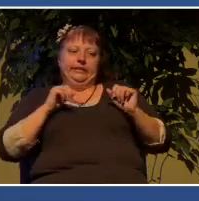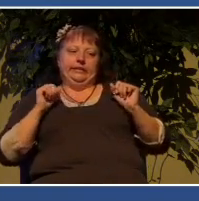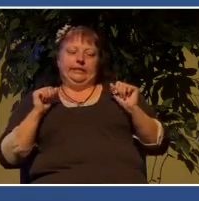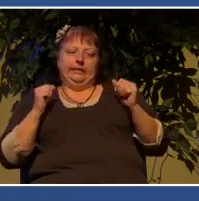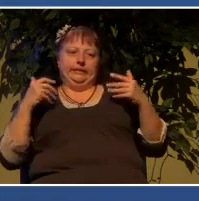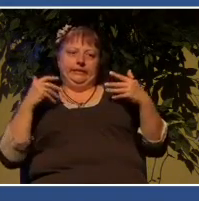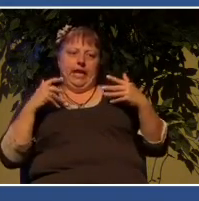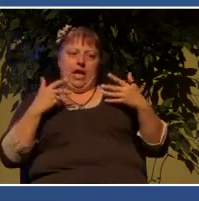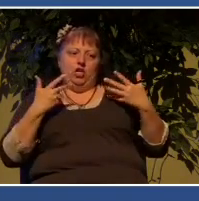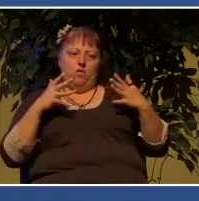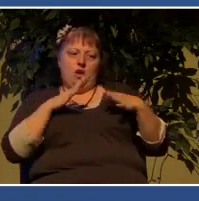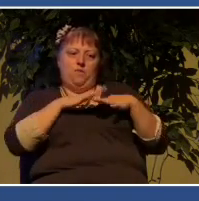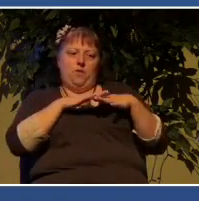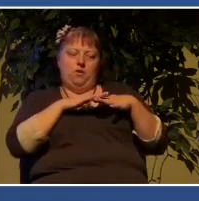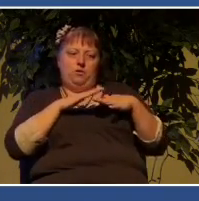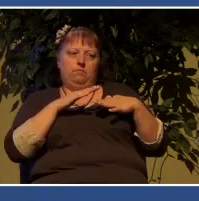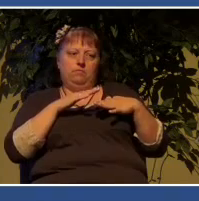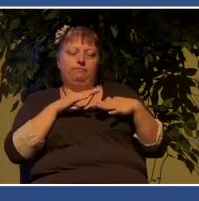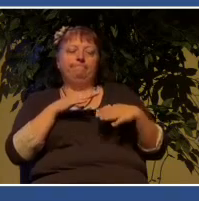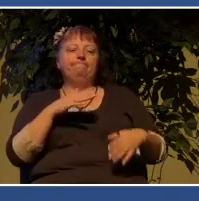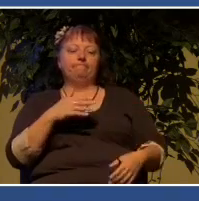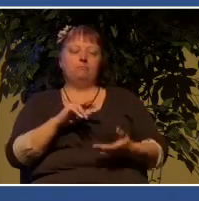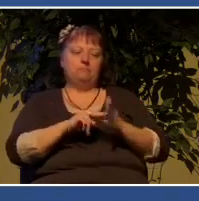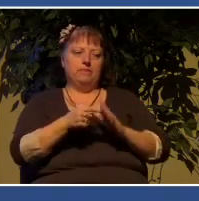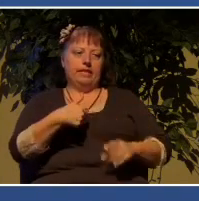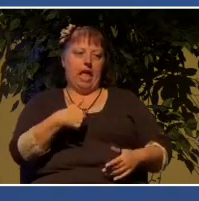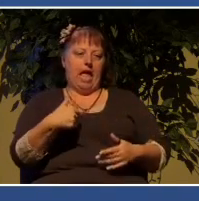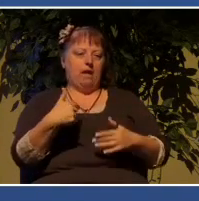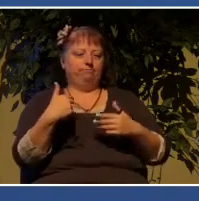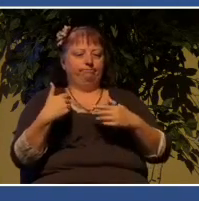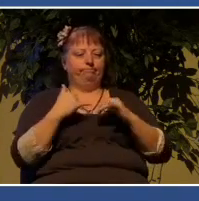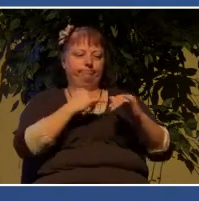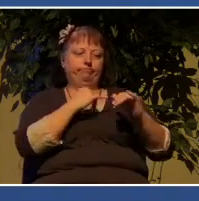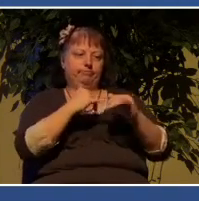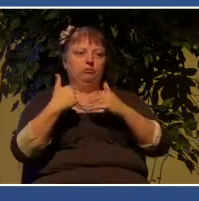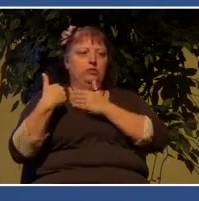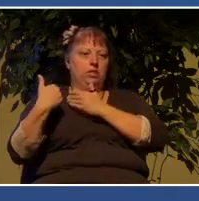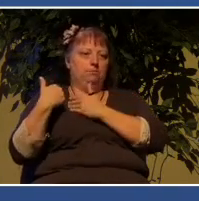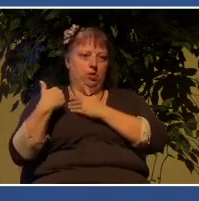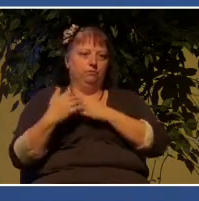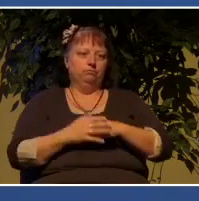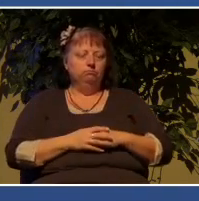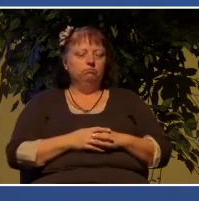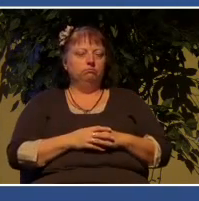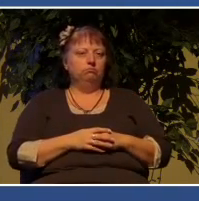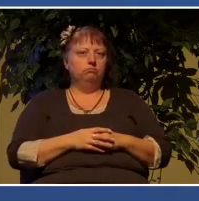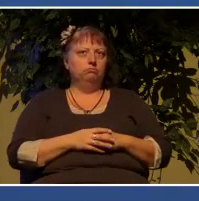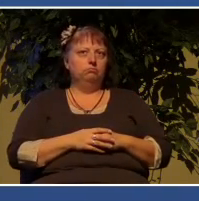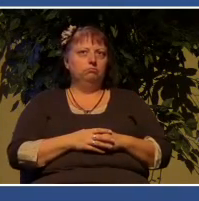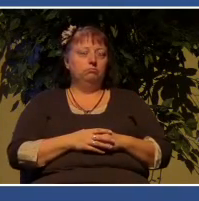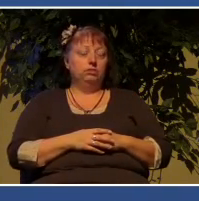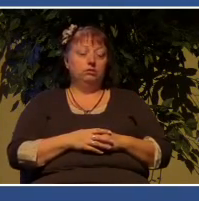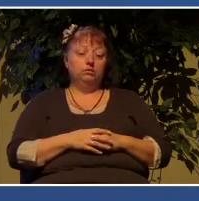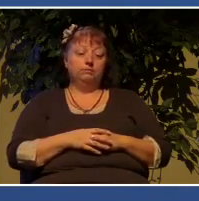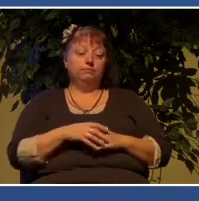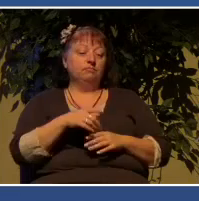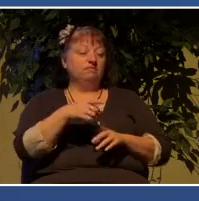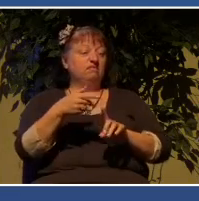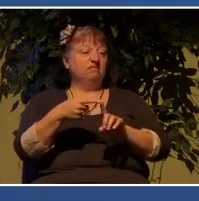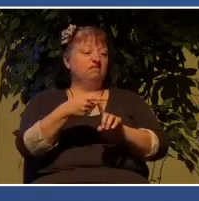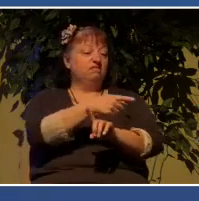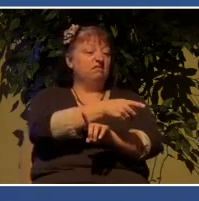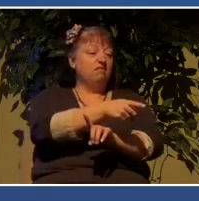and follows the course of action that he is desiring to follow, then I am not guilty of his blood.